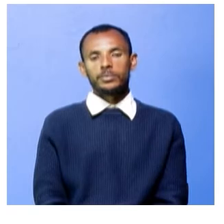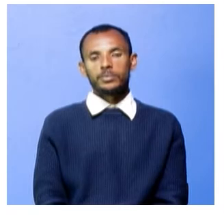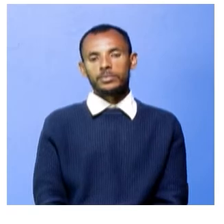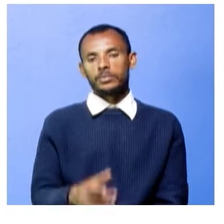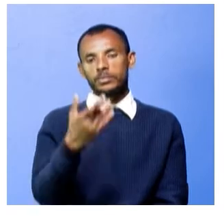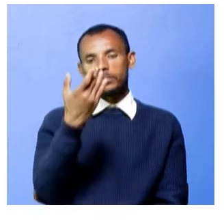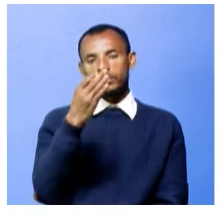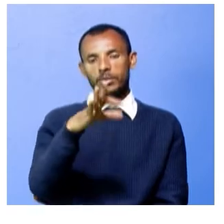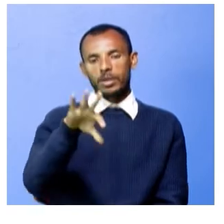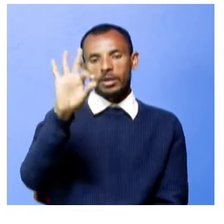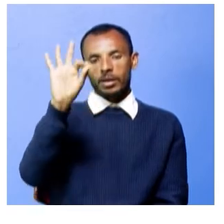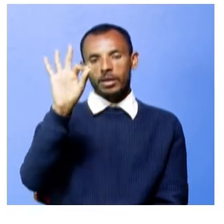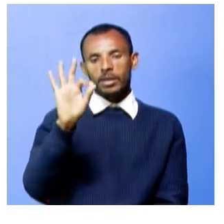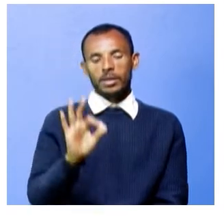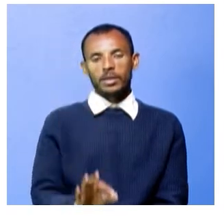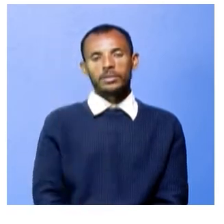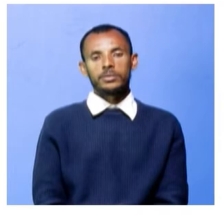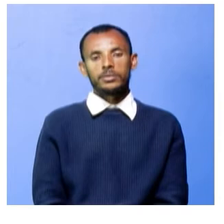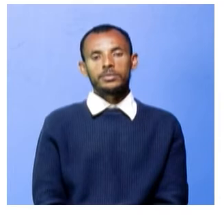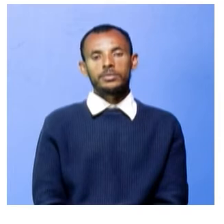of getting?